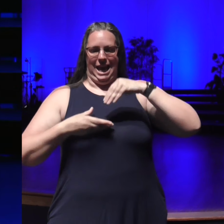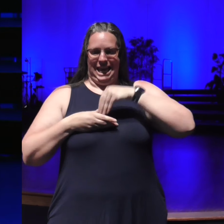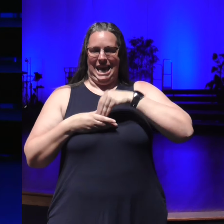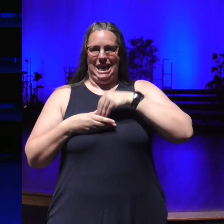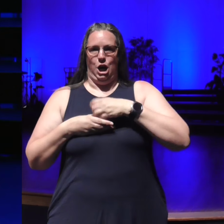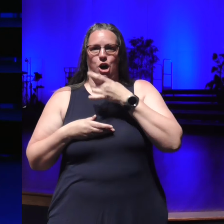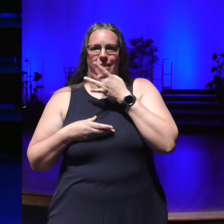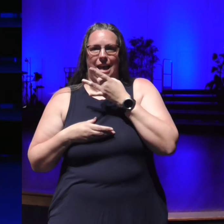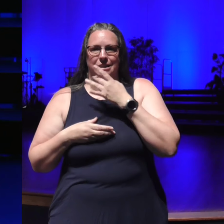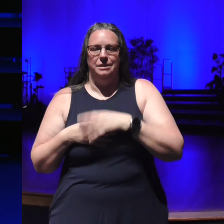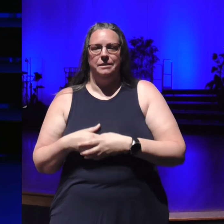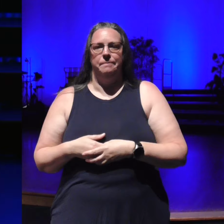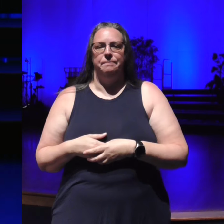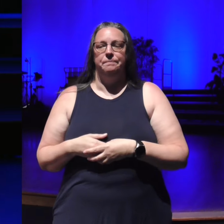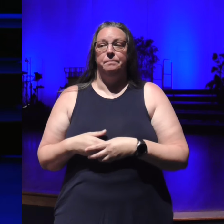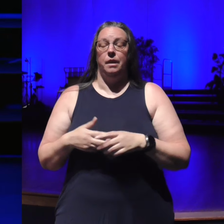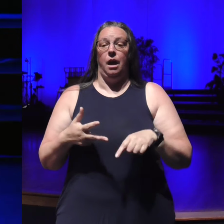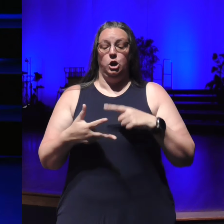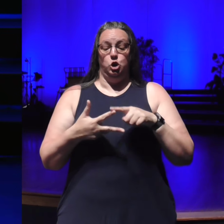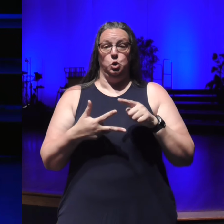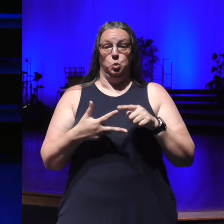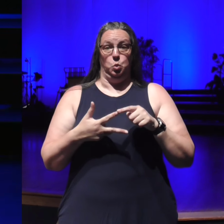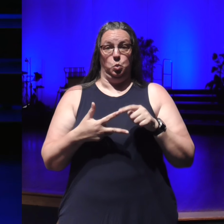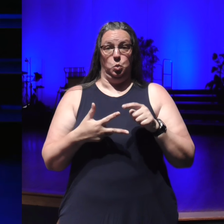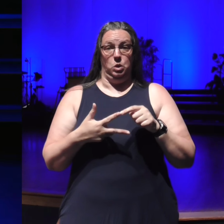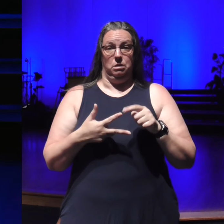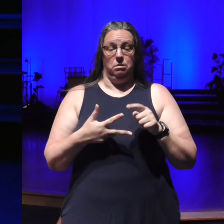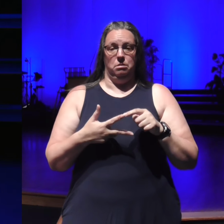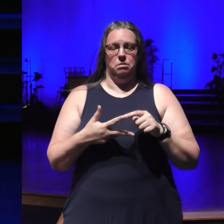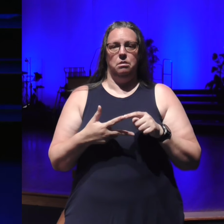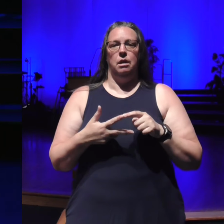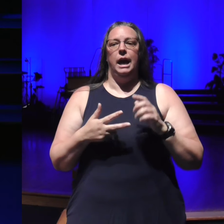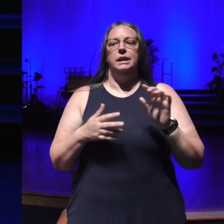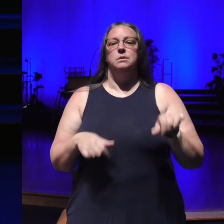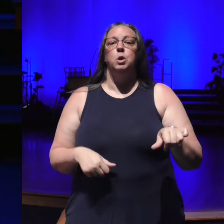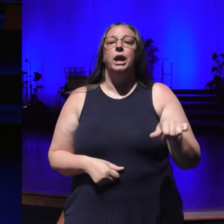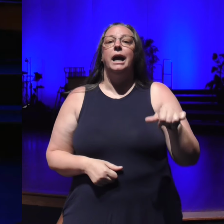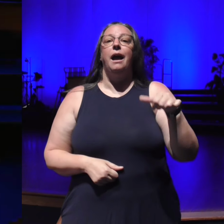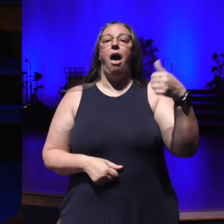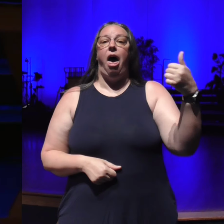Blasphemy, too, putting others up on pedestals.